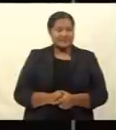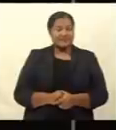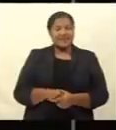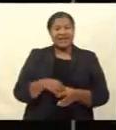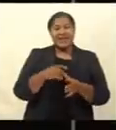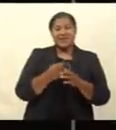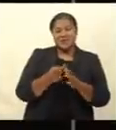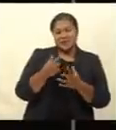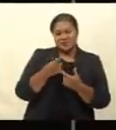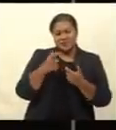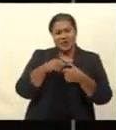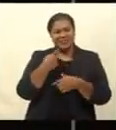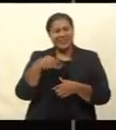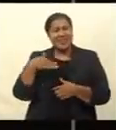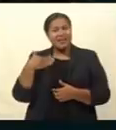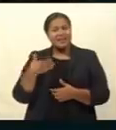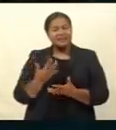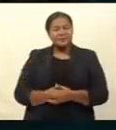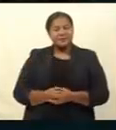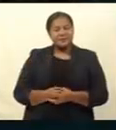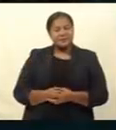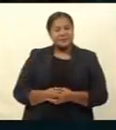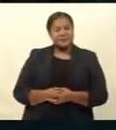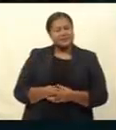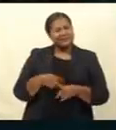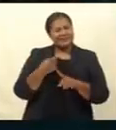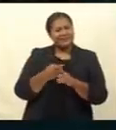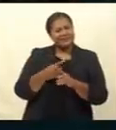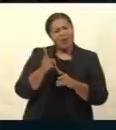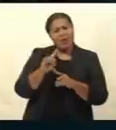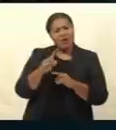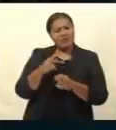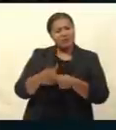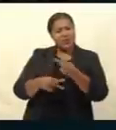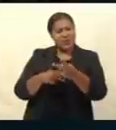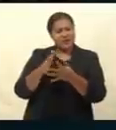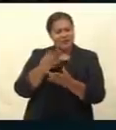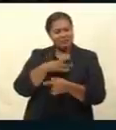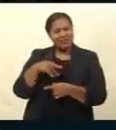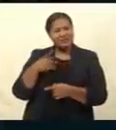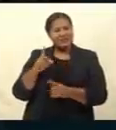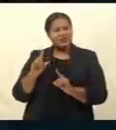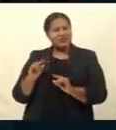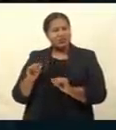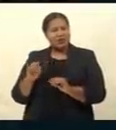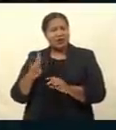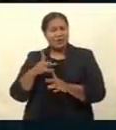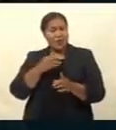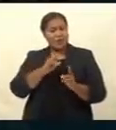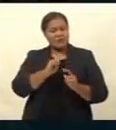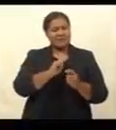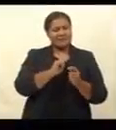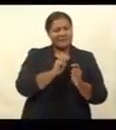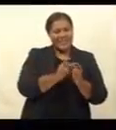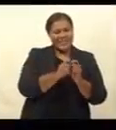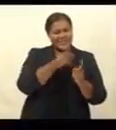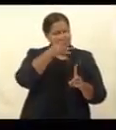Kritika Kumar joins us live now. Kritika, what progress has the ministry made in terms of testing and swabbing?